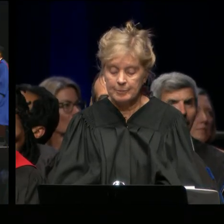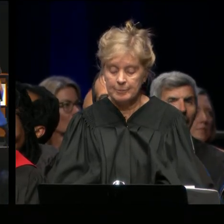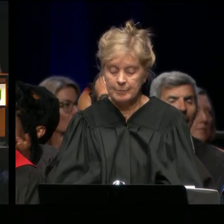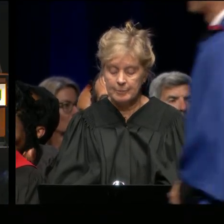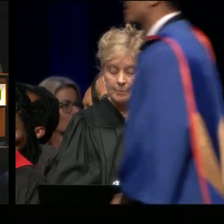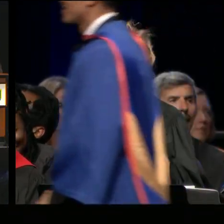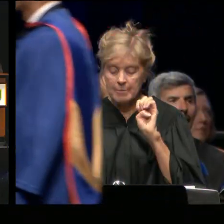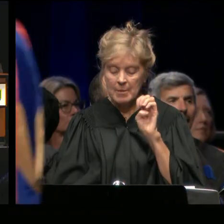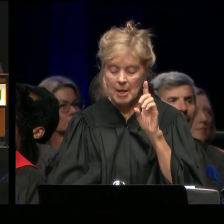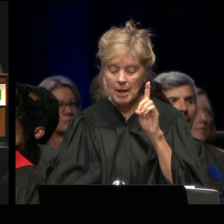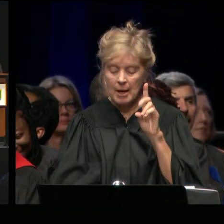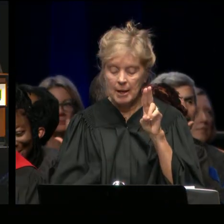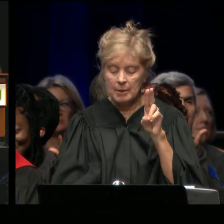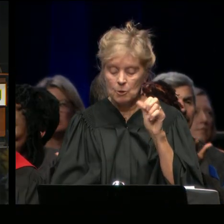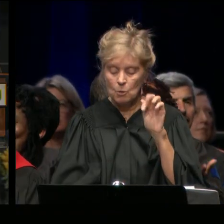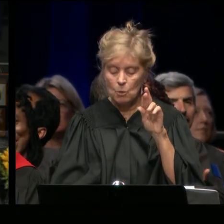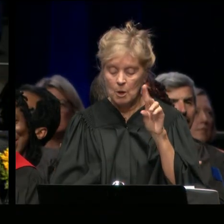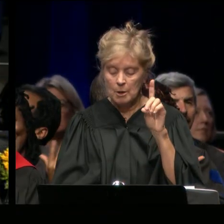Eduardo Ibarra.